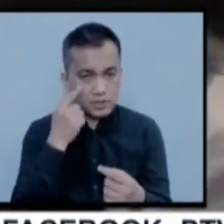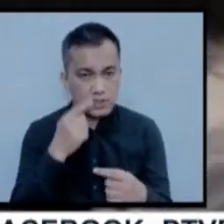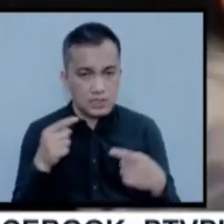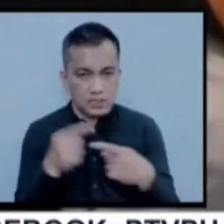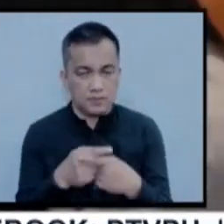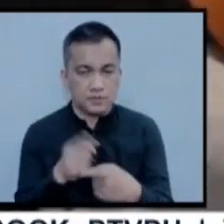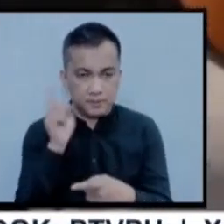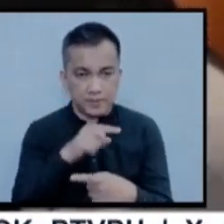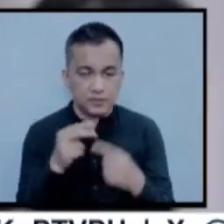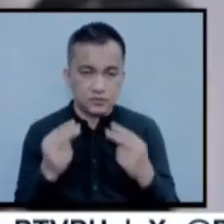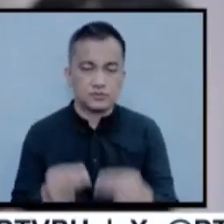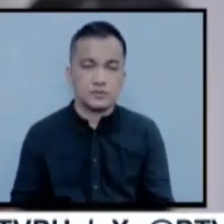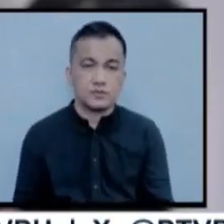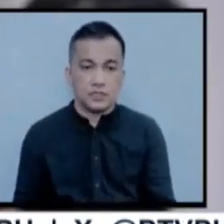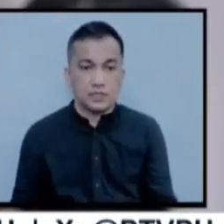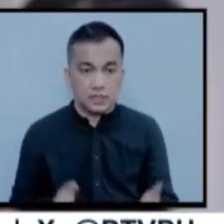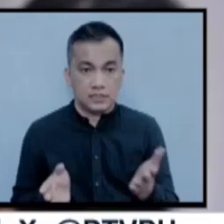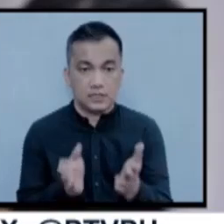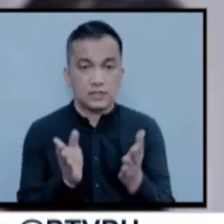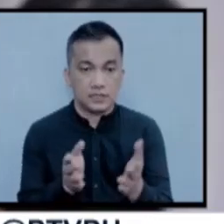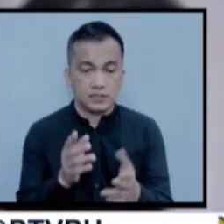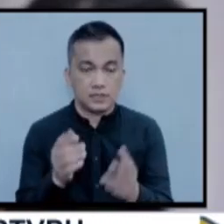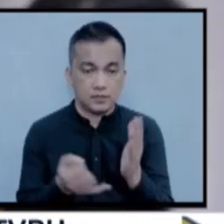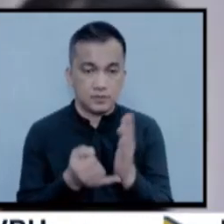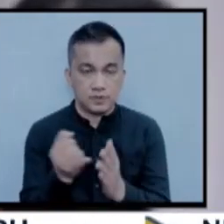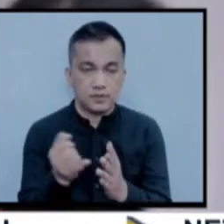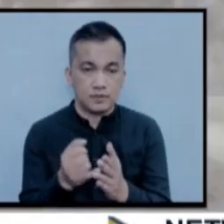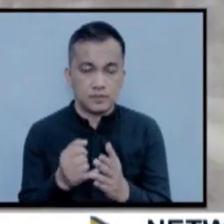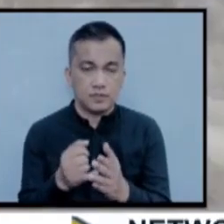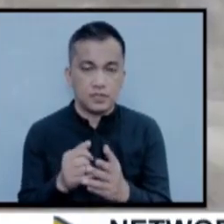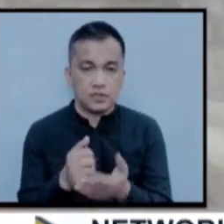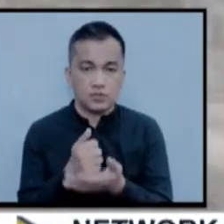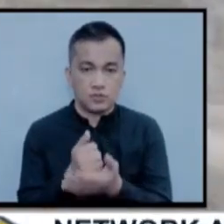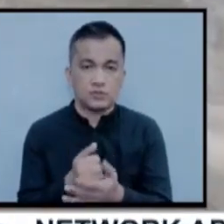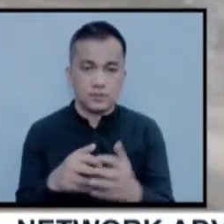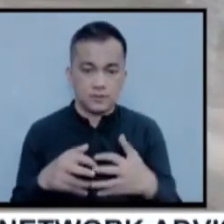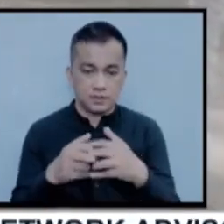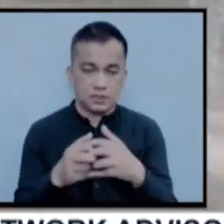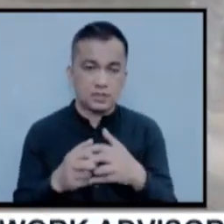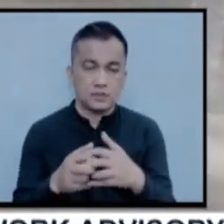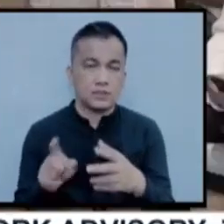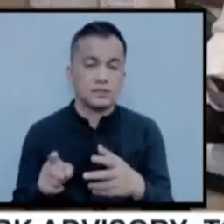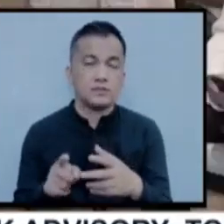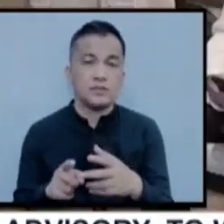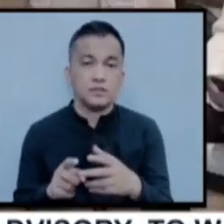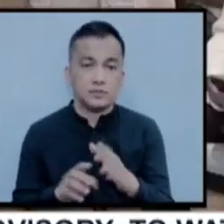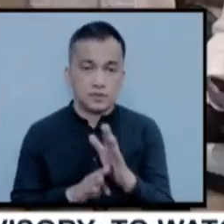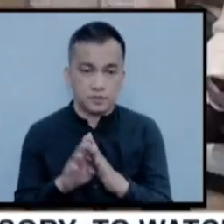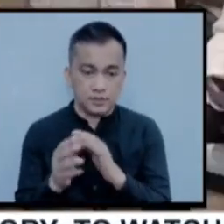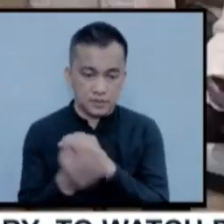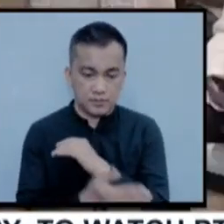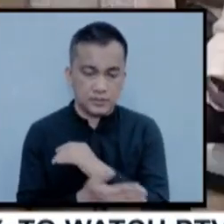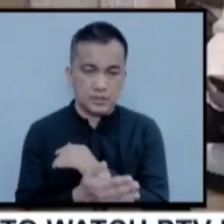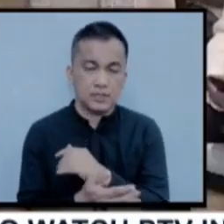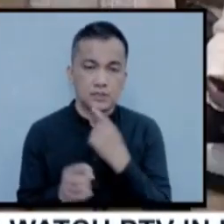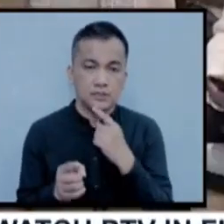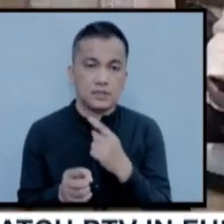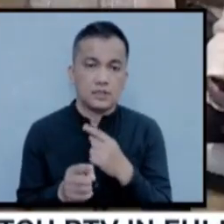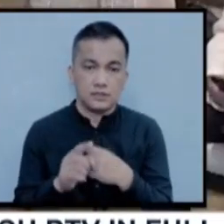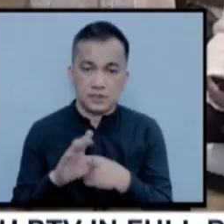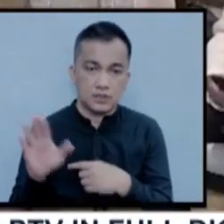mamamahayag na tumulong sa pagtataguyod ng kapakanan ng bansa na ngaku rin ng administrasyon na mananatiling ligtas ang